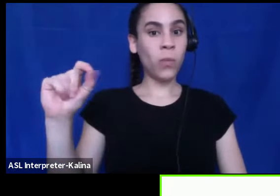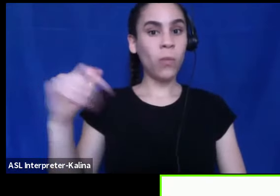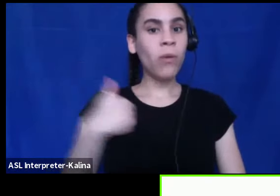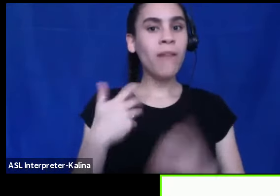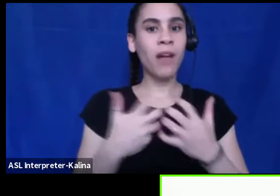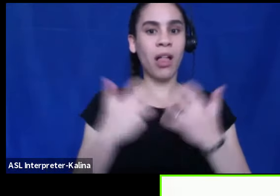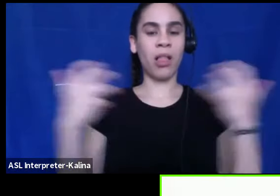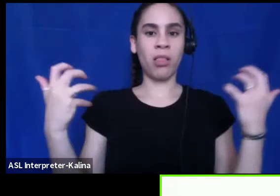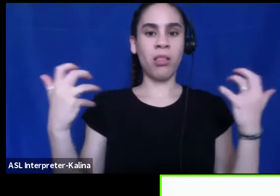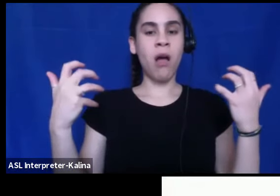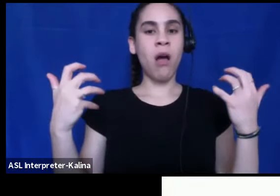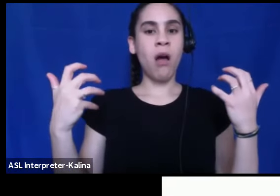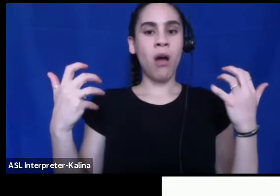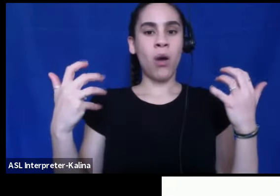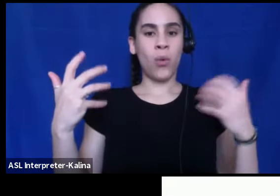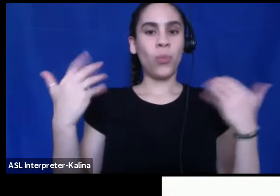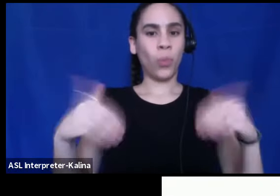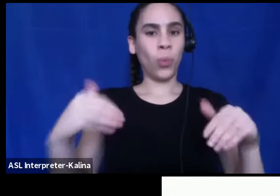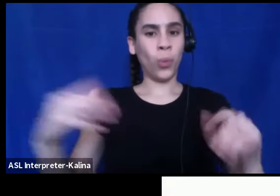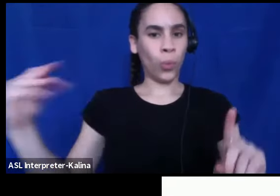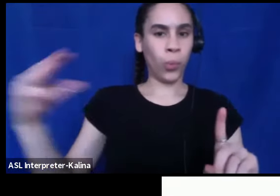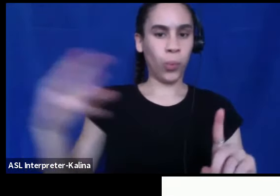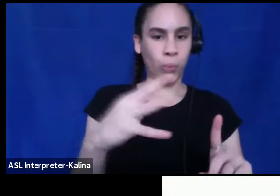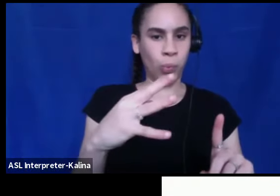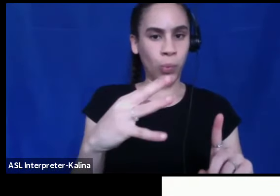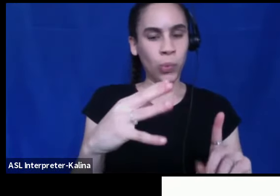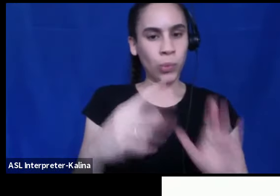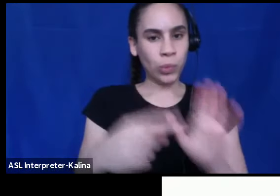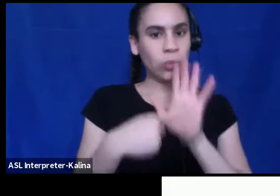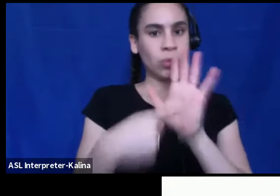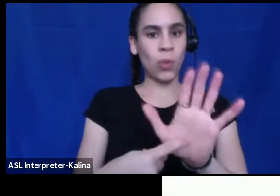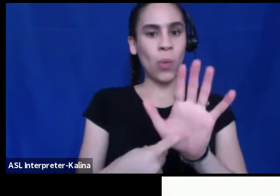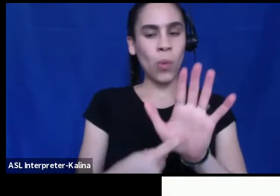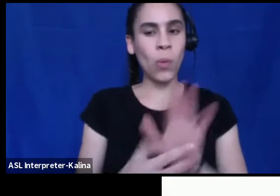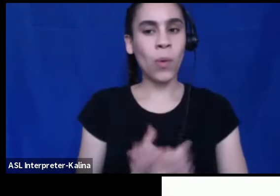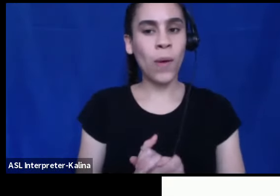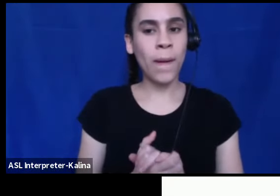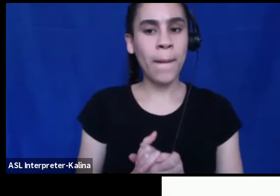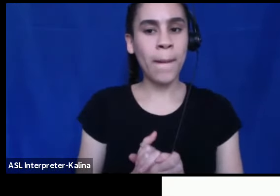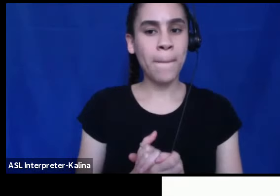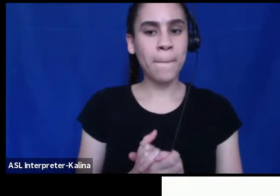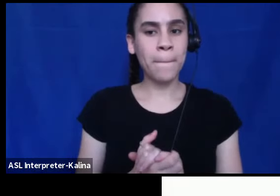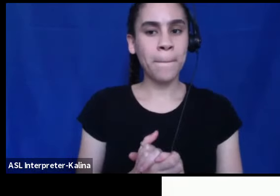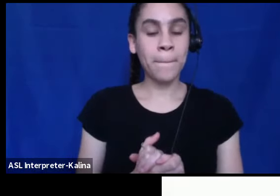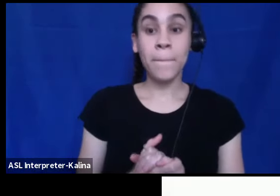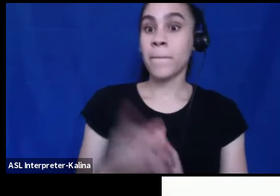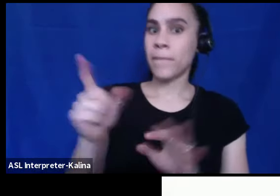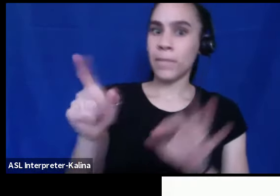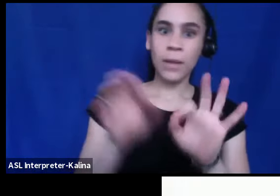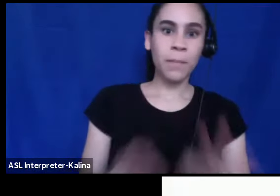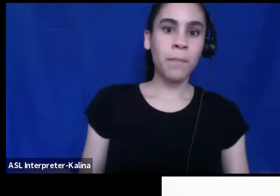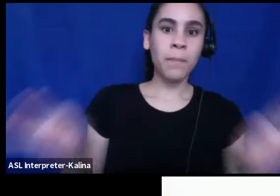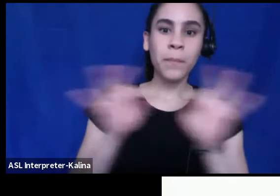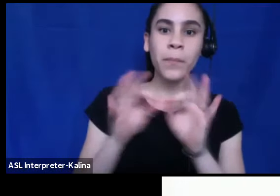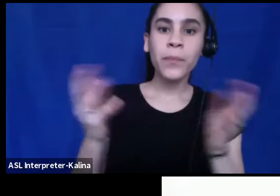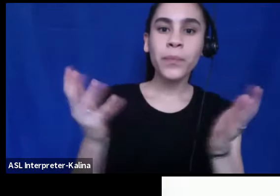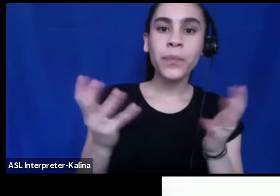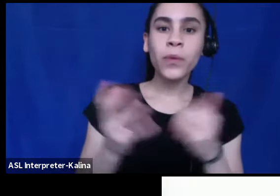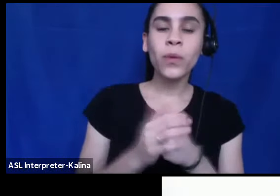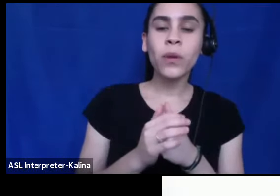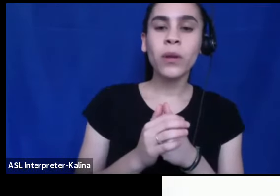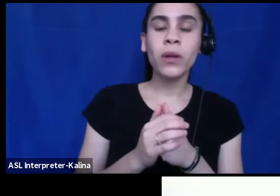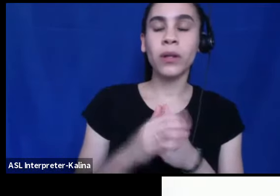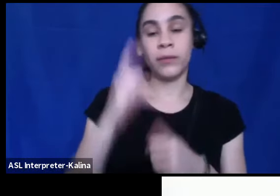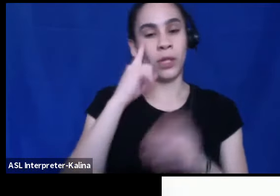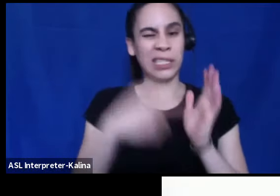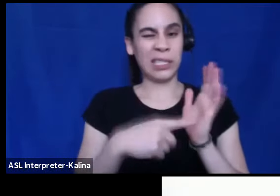coming to light. Mm-hmm. Yeah, absolutely. I think one thing that's really important to look at is let's take the COVID